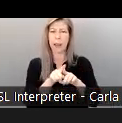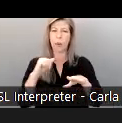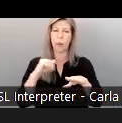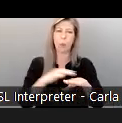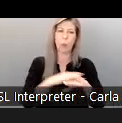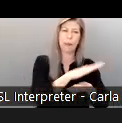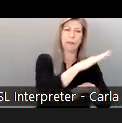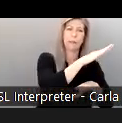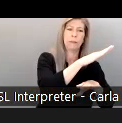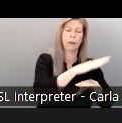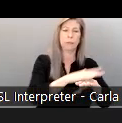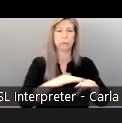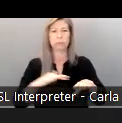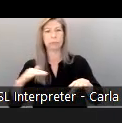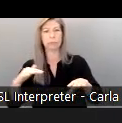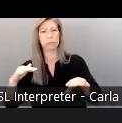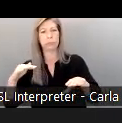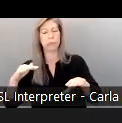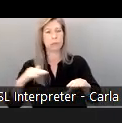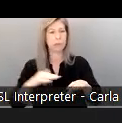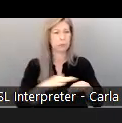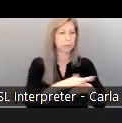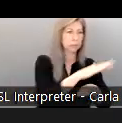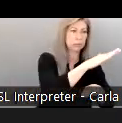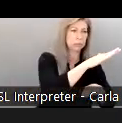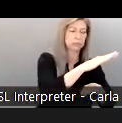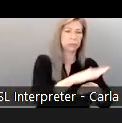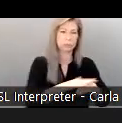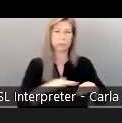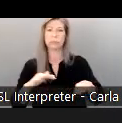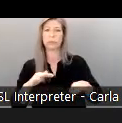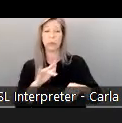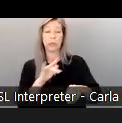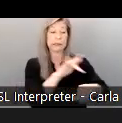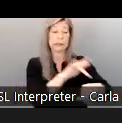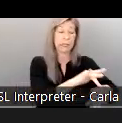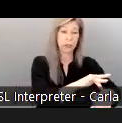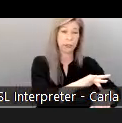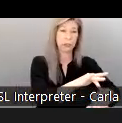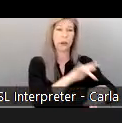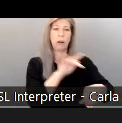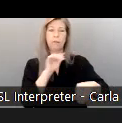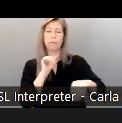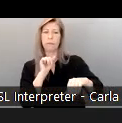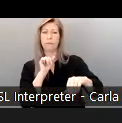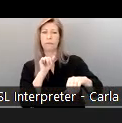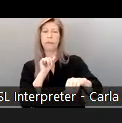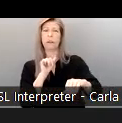and then we move away a little bit. We touch it again, and then we